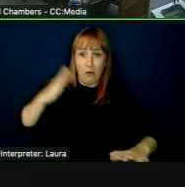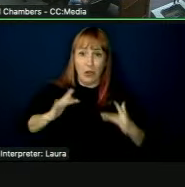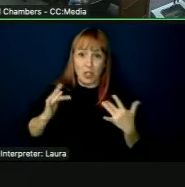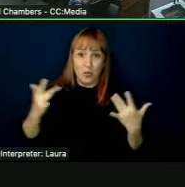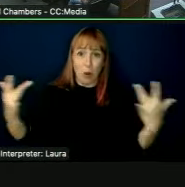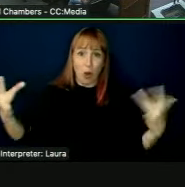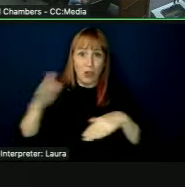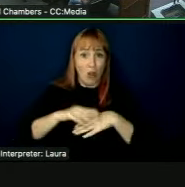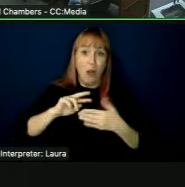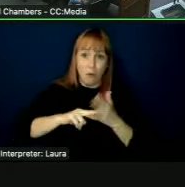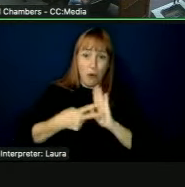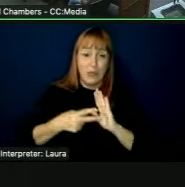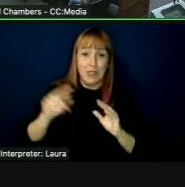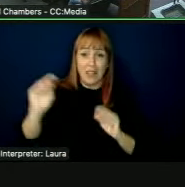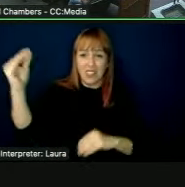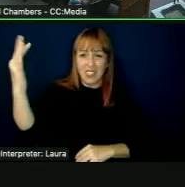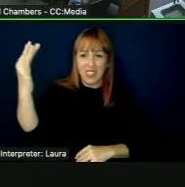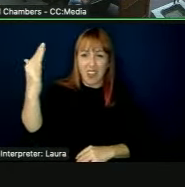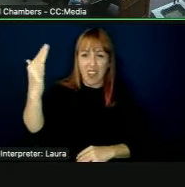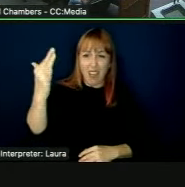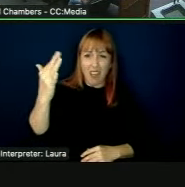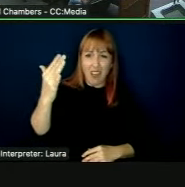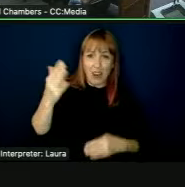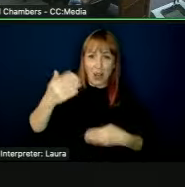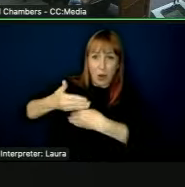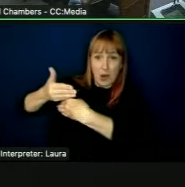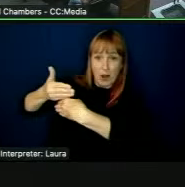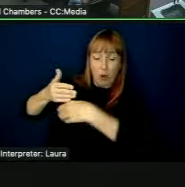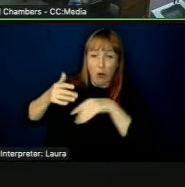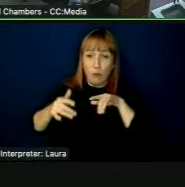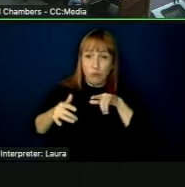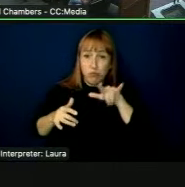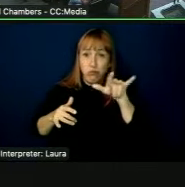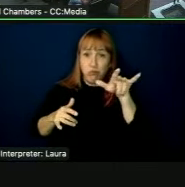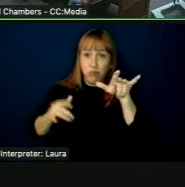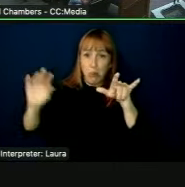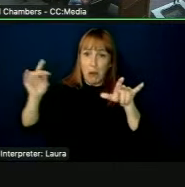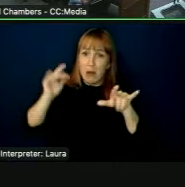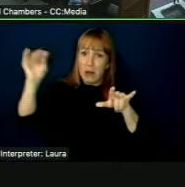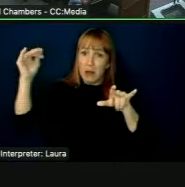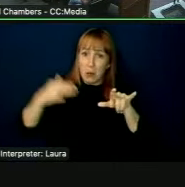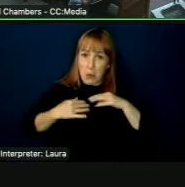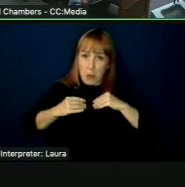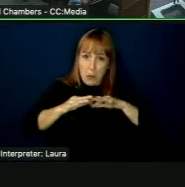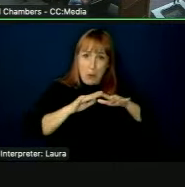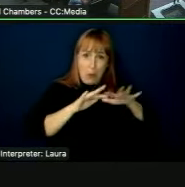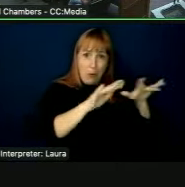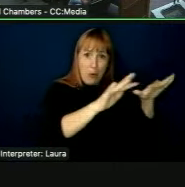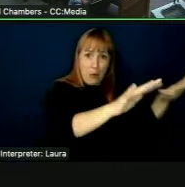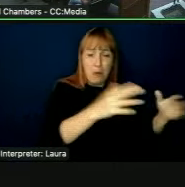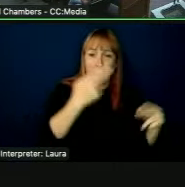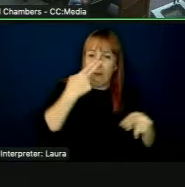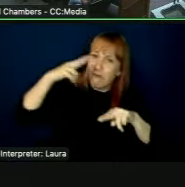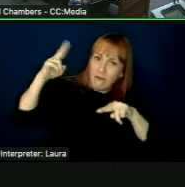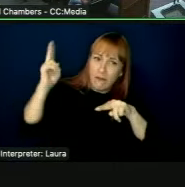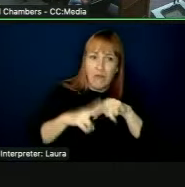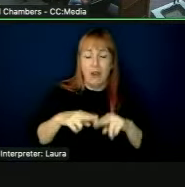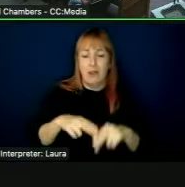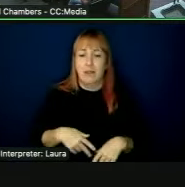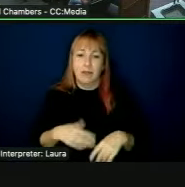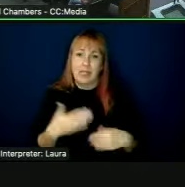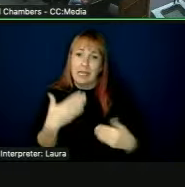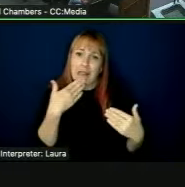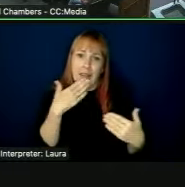on. Yes, when the sun came through the light in the window of the plane, things were lit up in a big way. So it was very fun. Just thank you to